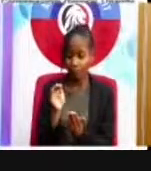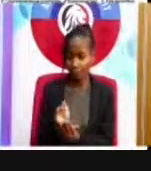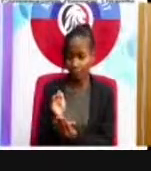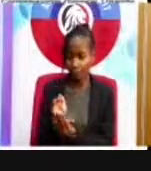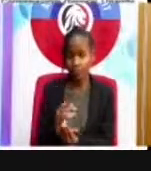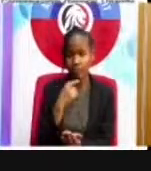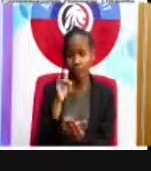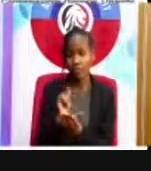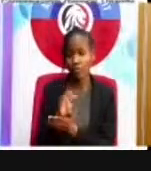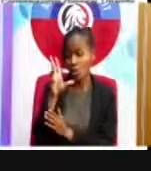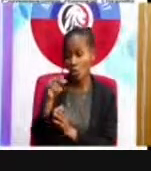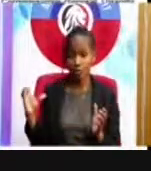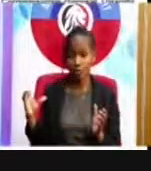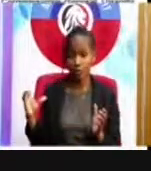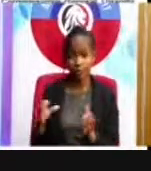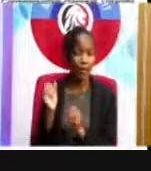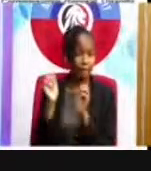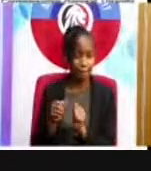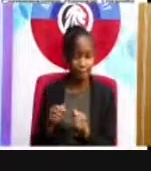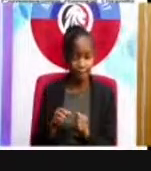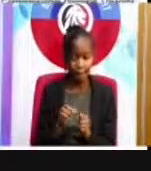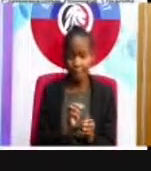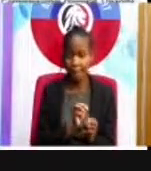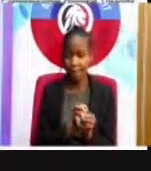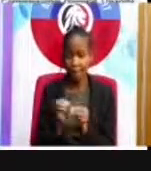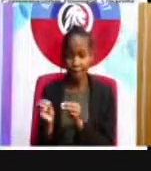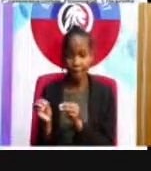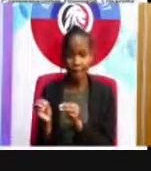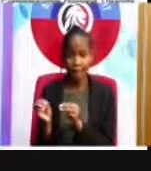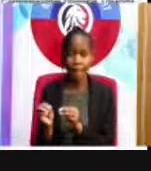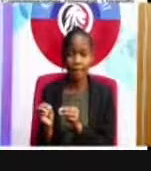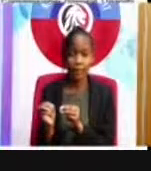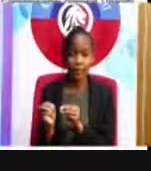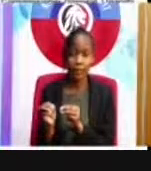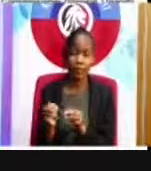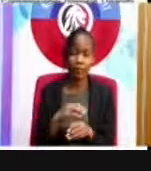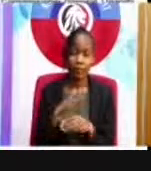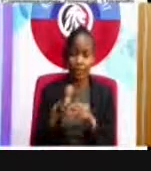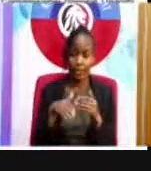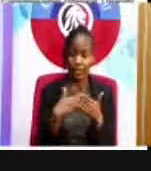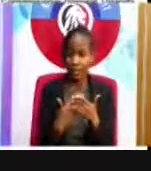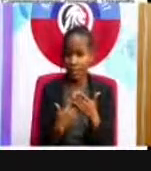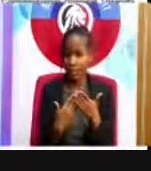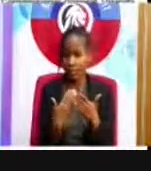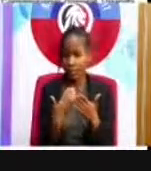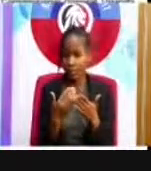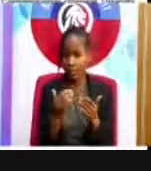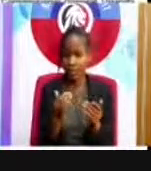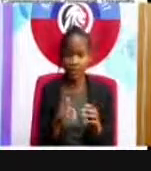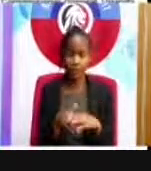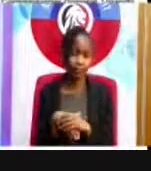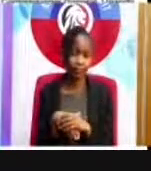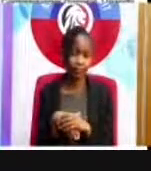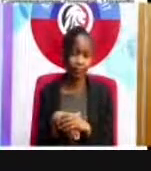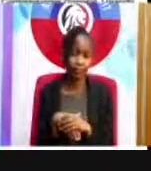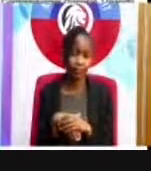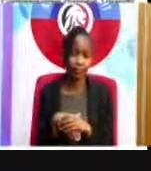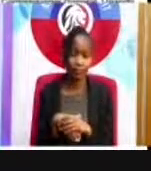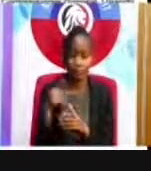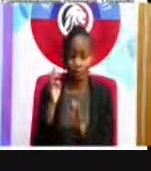company can move their profit without paying at least a minimum tax. So, for example,